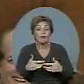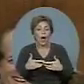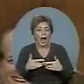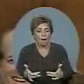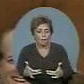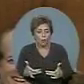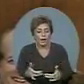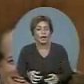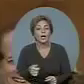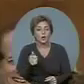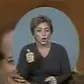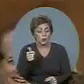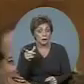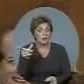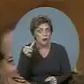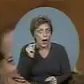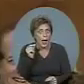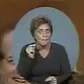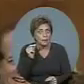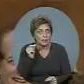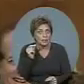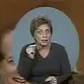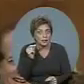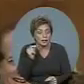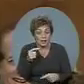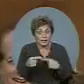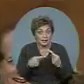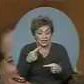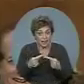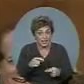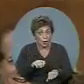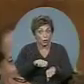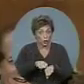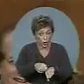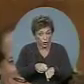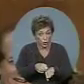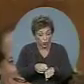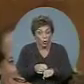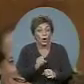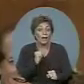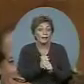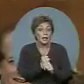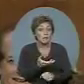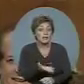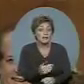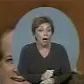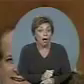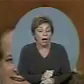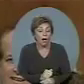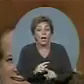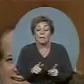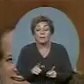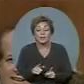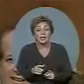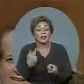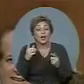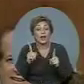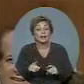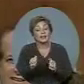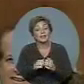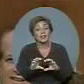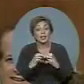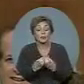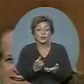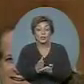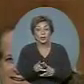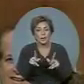torture through the media and that his arrangement with the Afghan Human Rights Commission is a sham? When will the Minister of Defense realize that